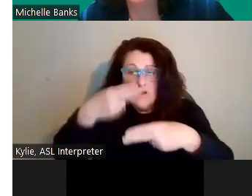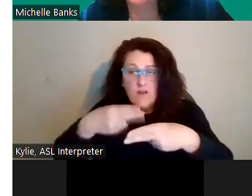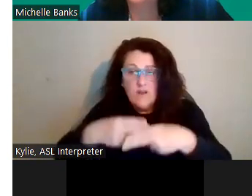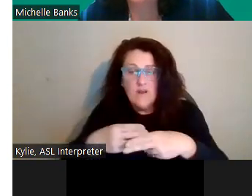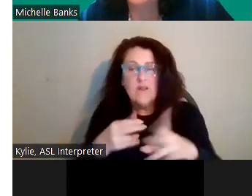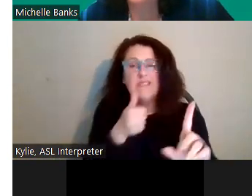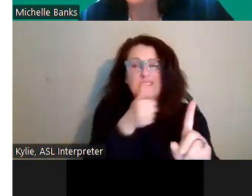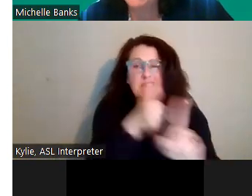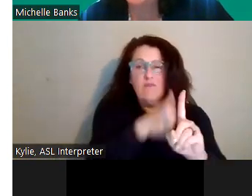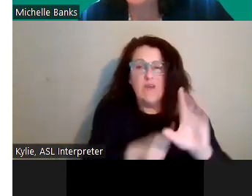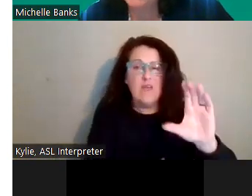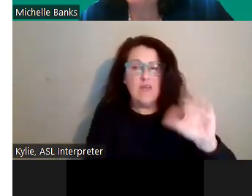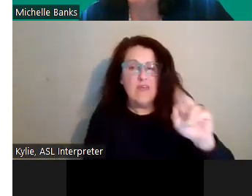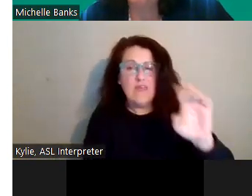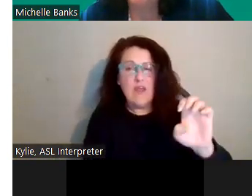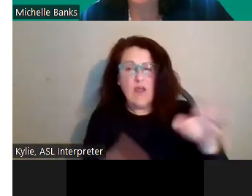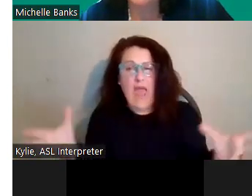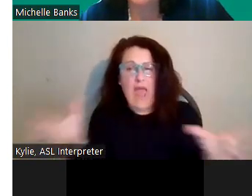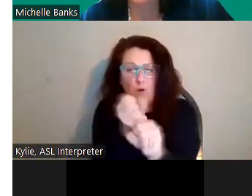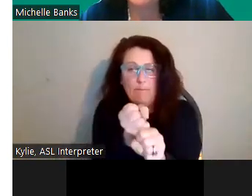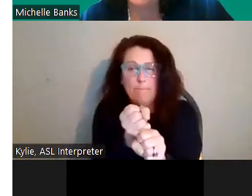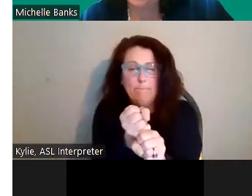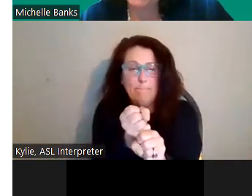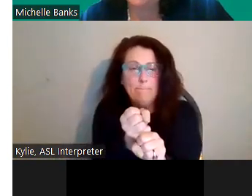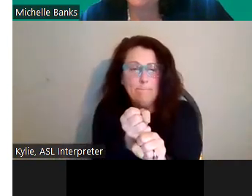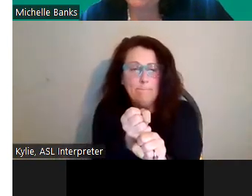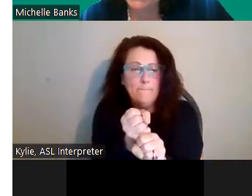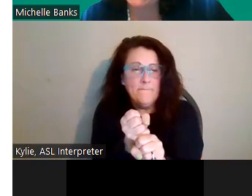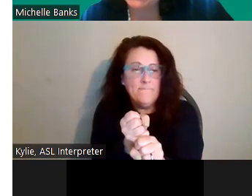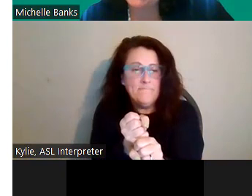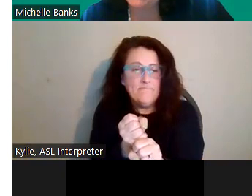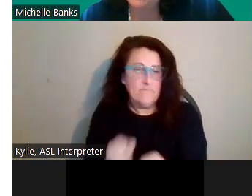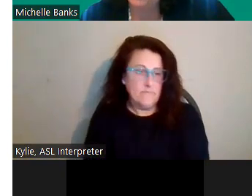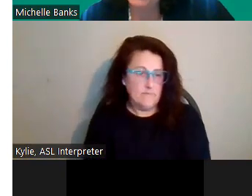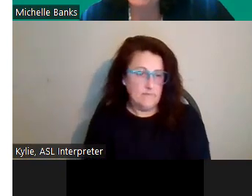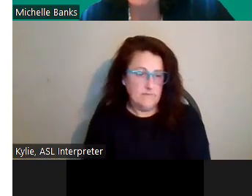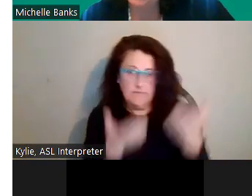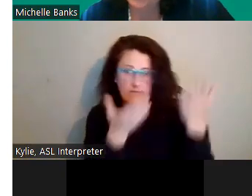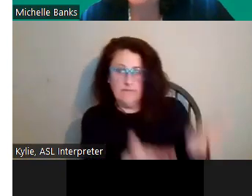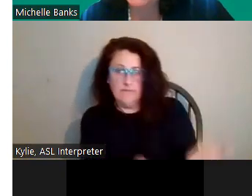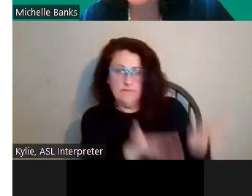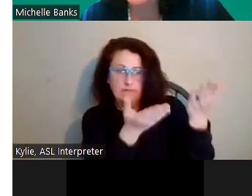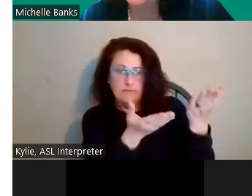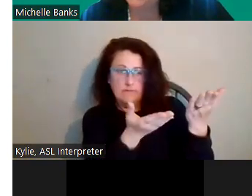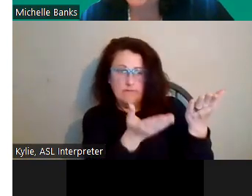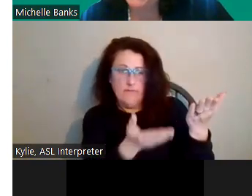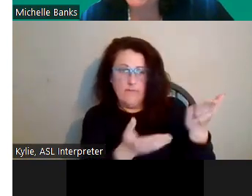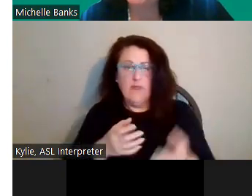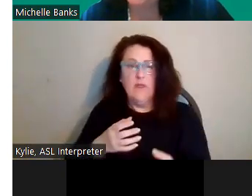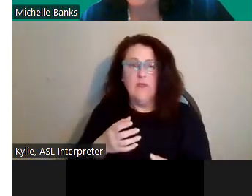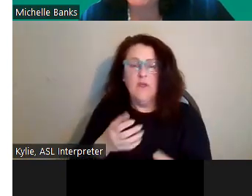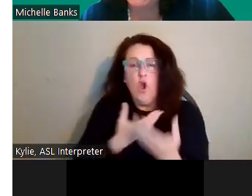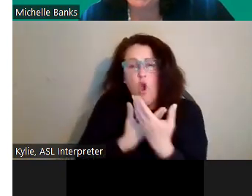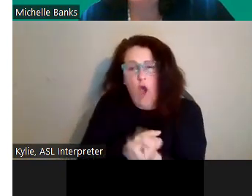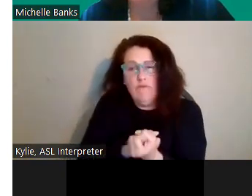self-cares. And it's an acronym, and it stands for self-capacity, which is confidence in their ability